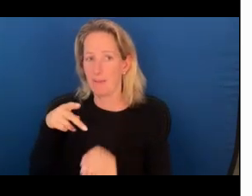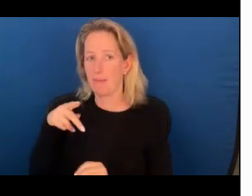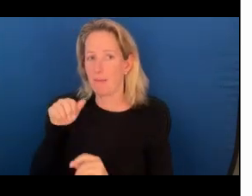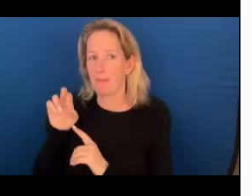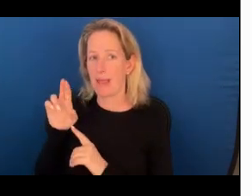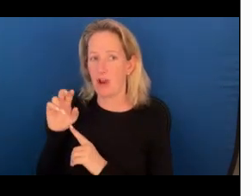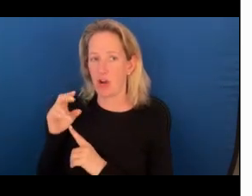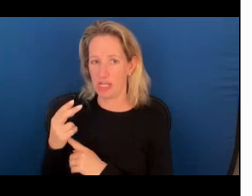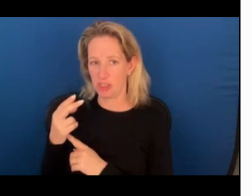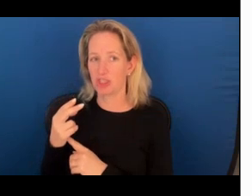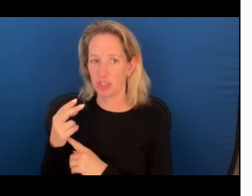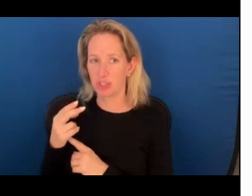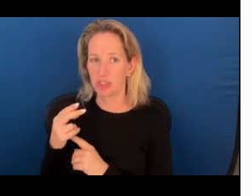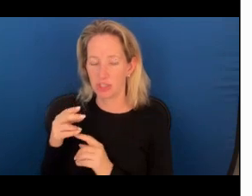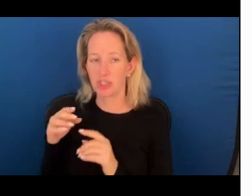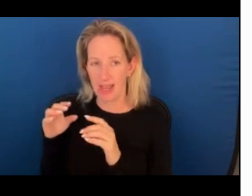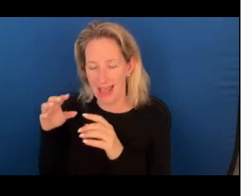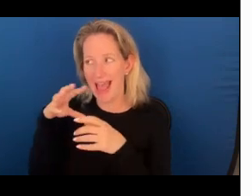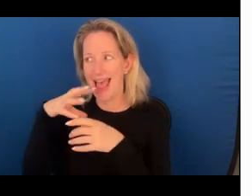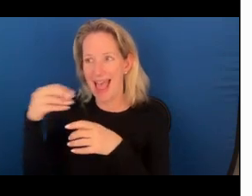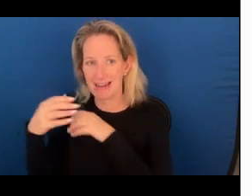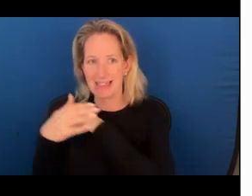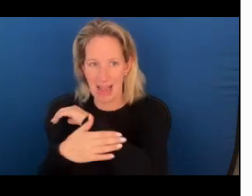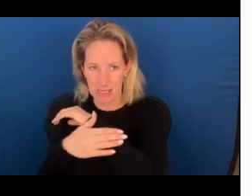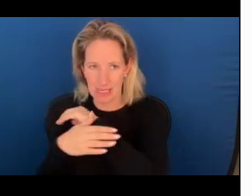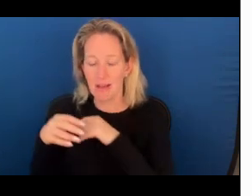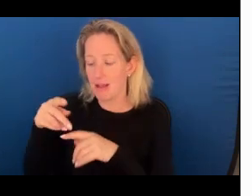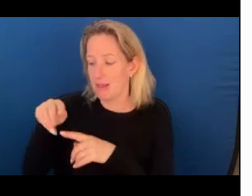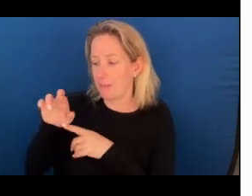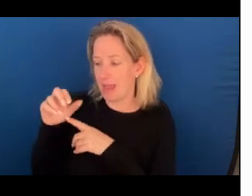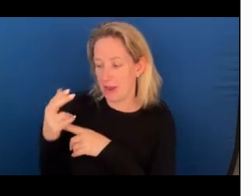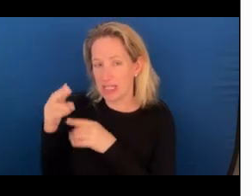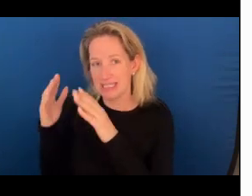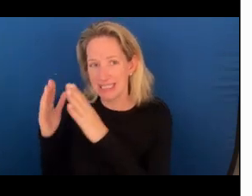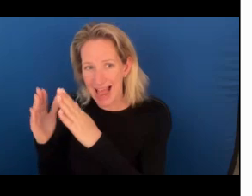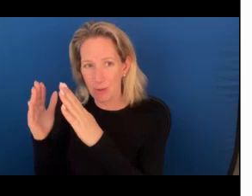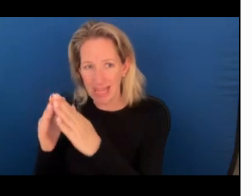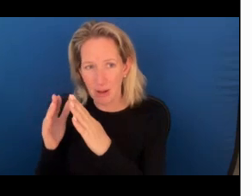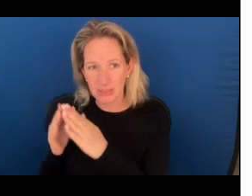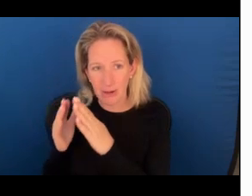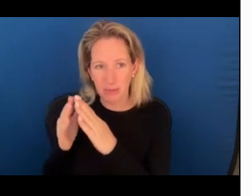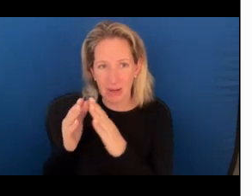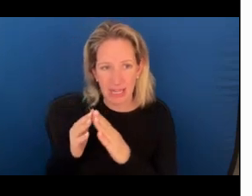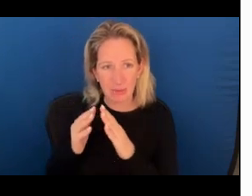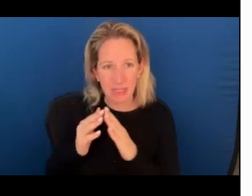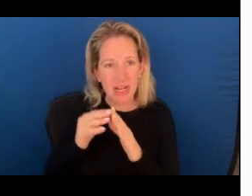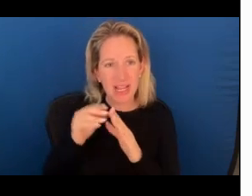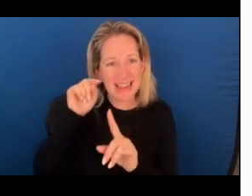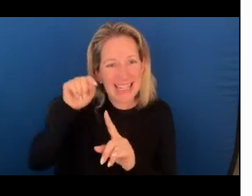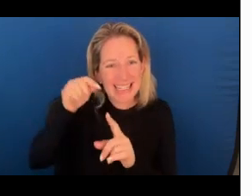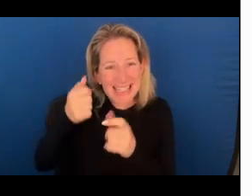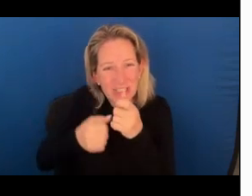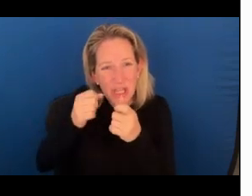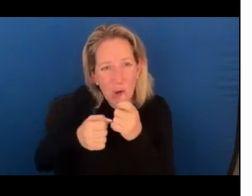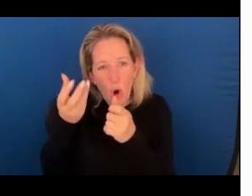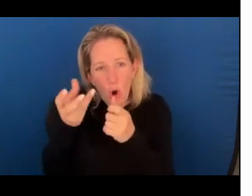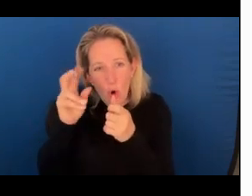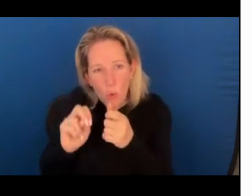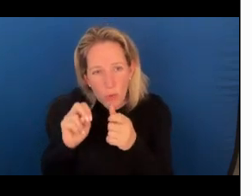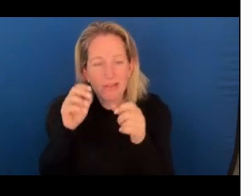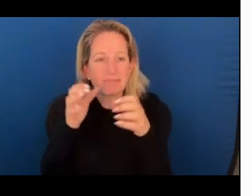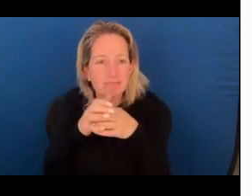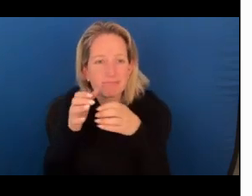under the county. But the parish next door, all their little towns are little municipalities that each do things individually. So this made